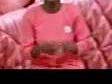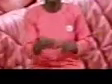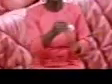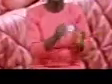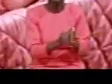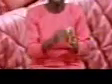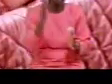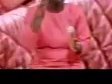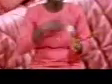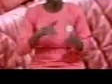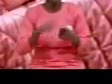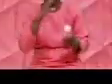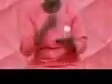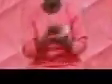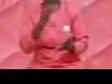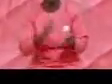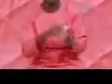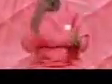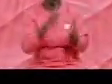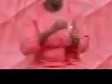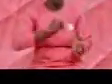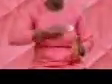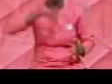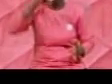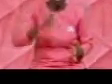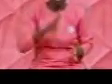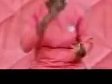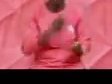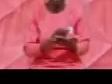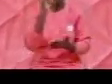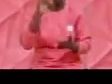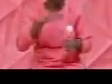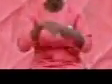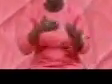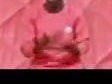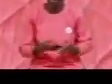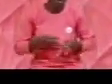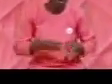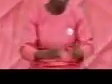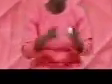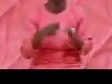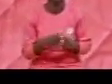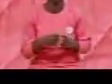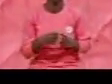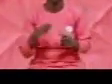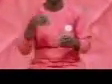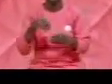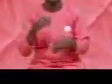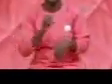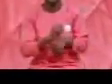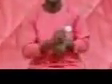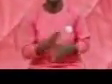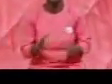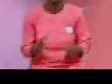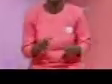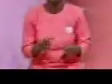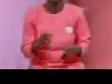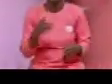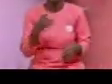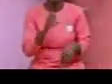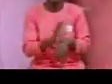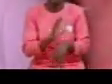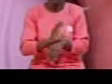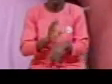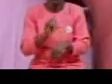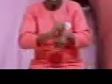that say, I must be rich by all means. If the work I'm doing in the church is what will disturb or hinder